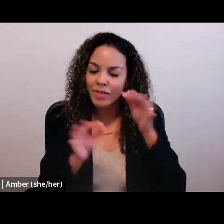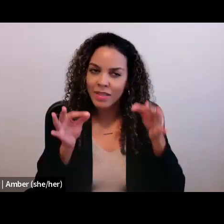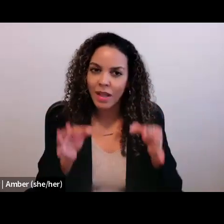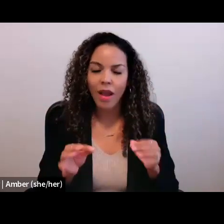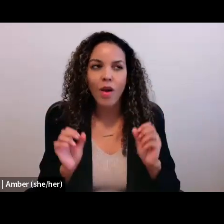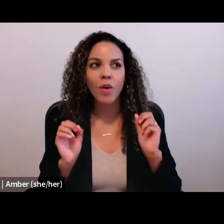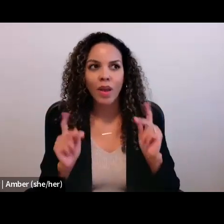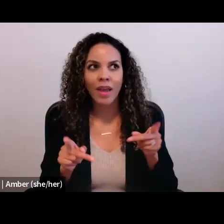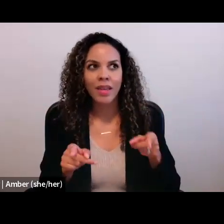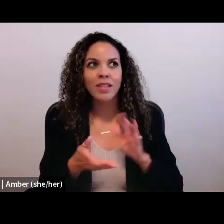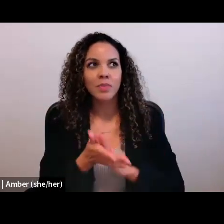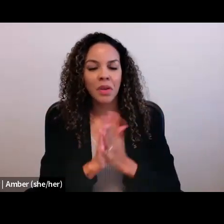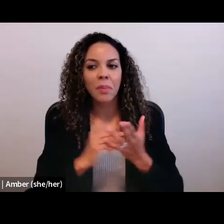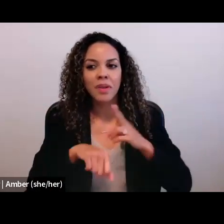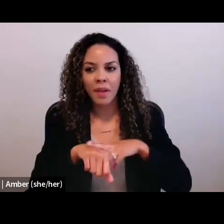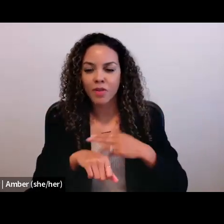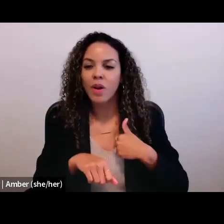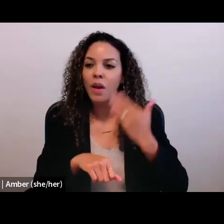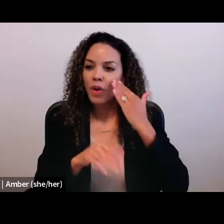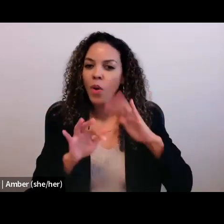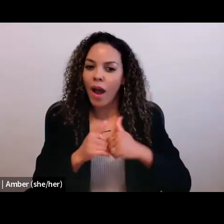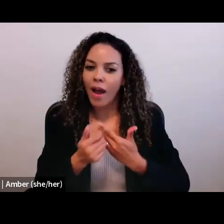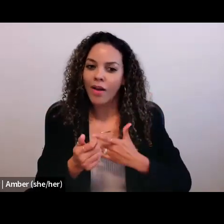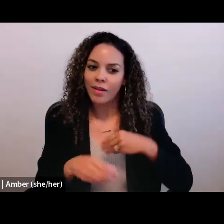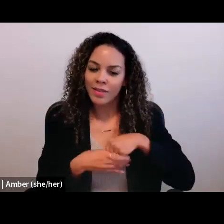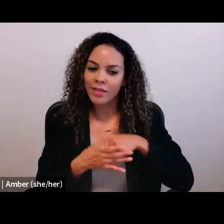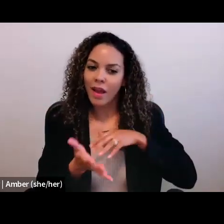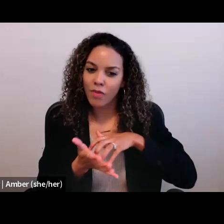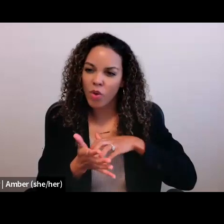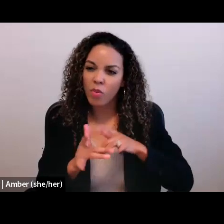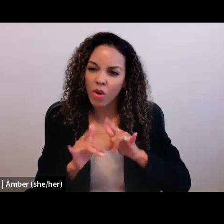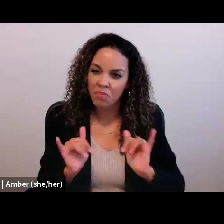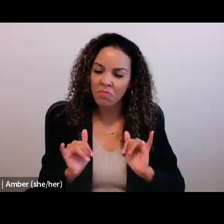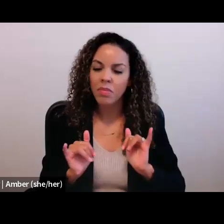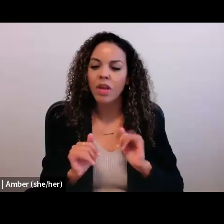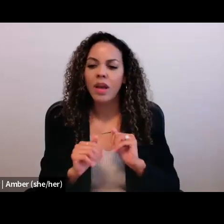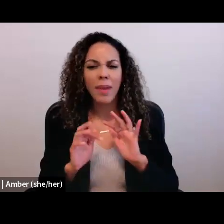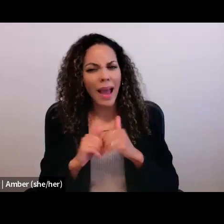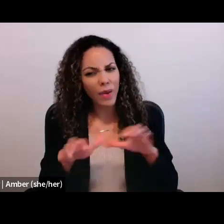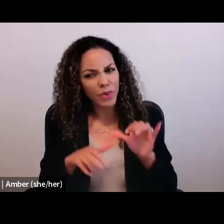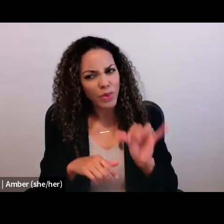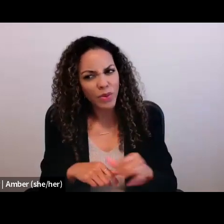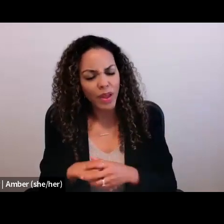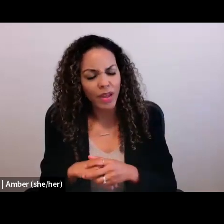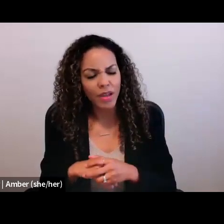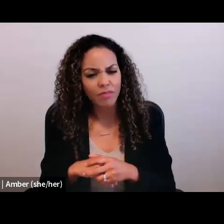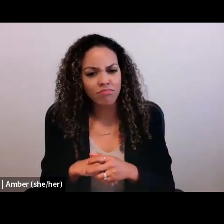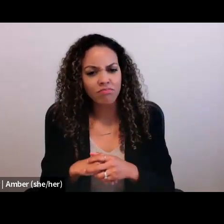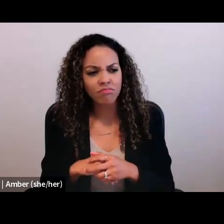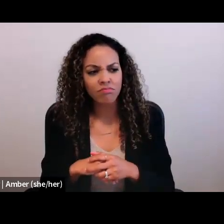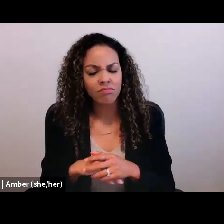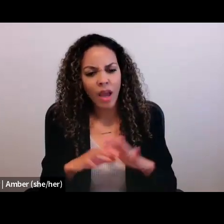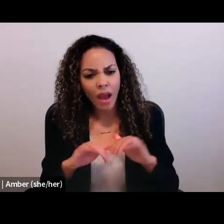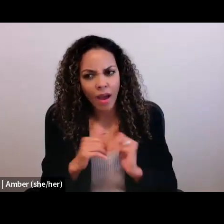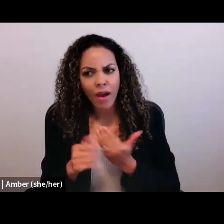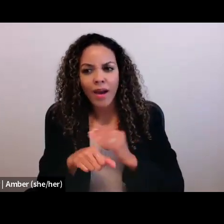secondhand. I know how to be vulnerable. I know how to understand. So how do you do that? And how can our advisors